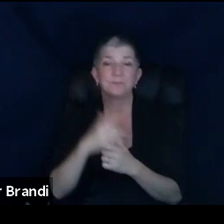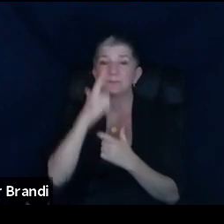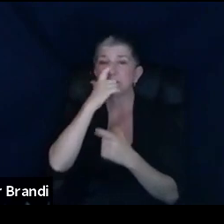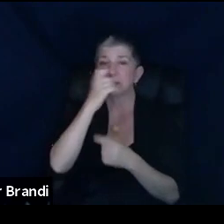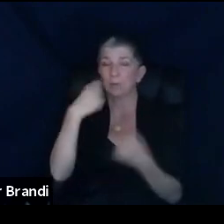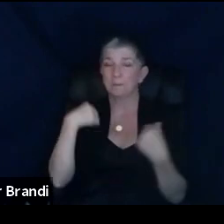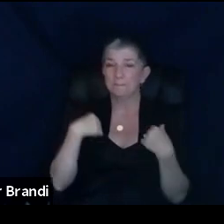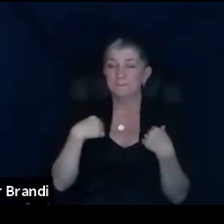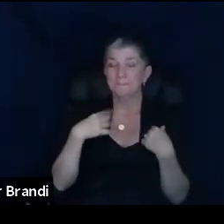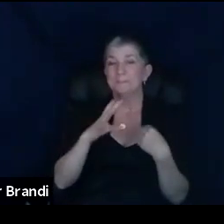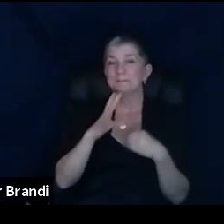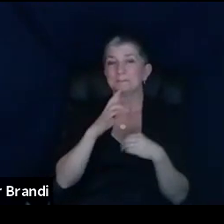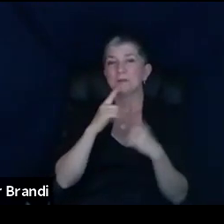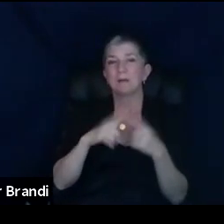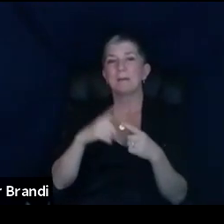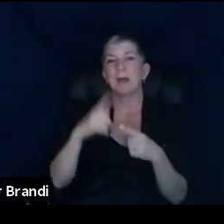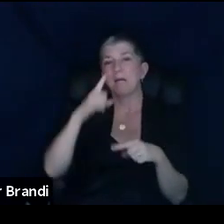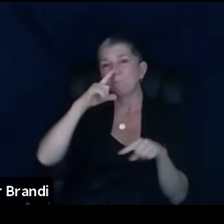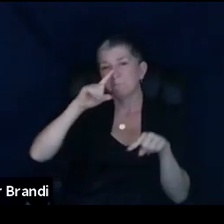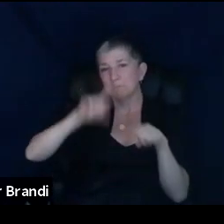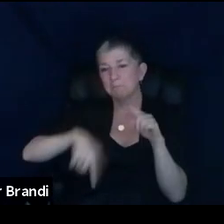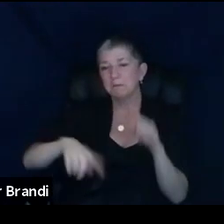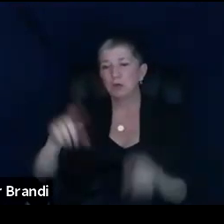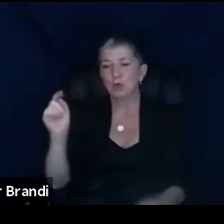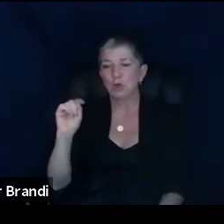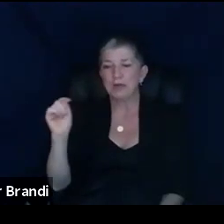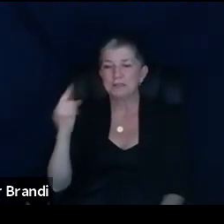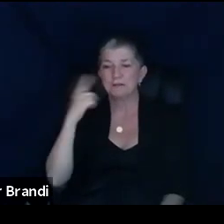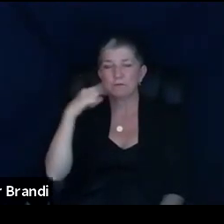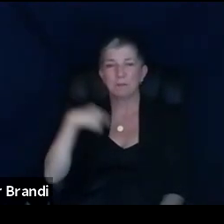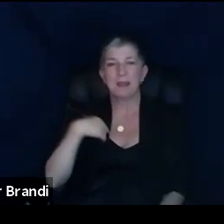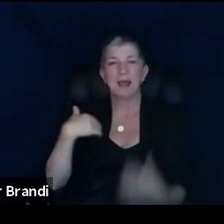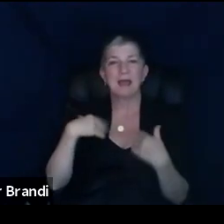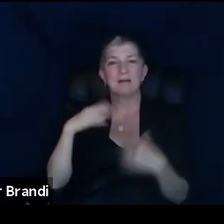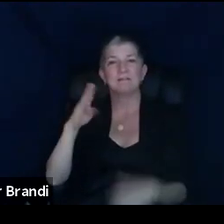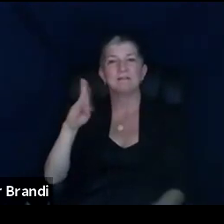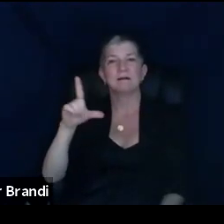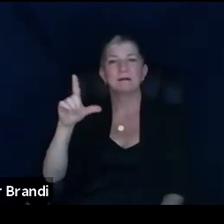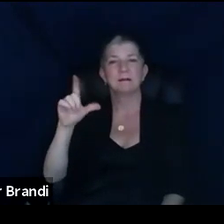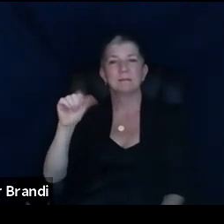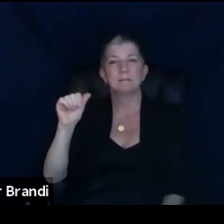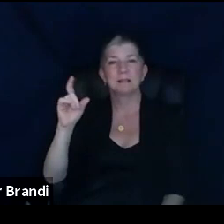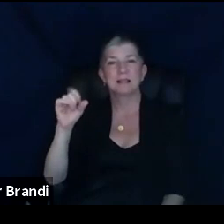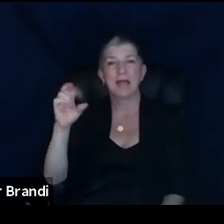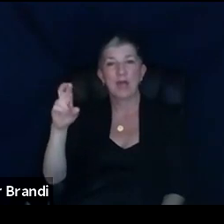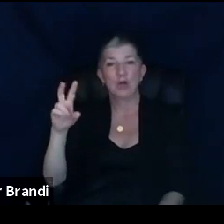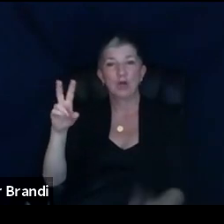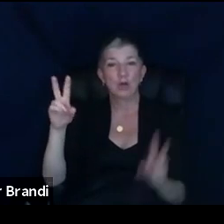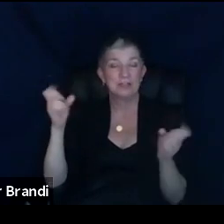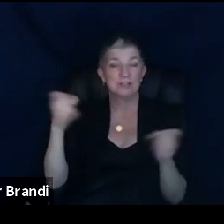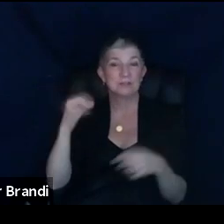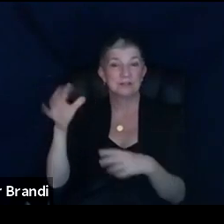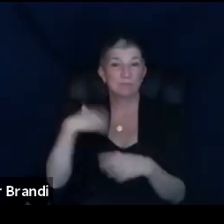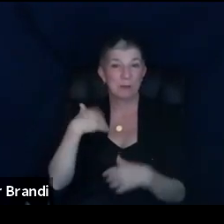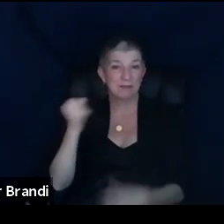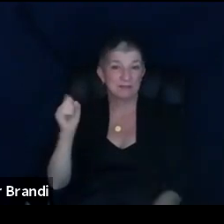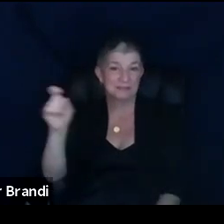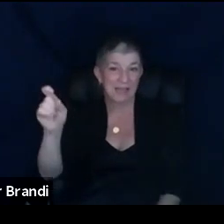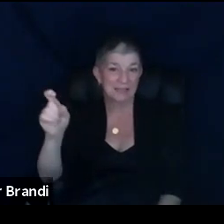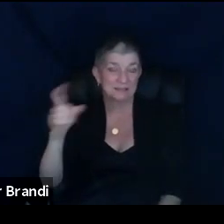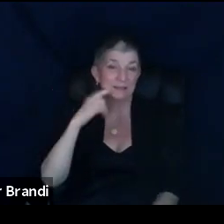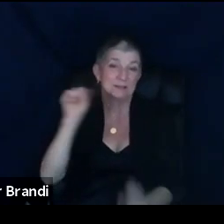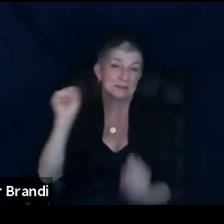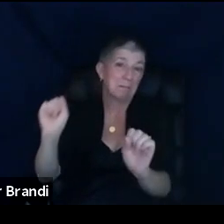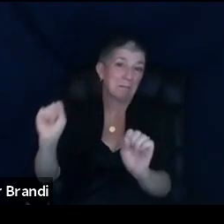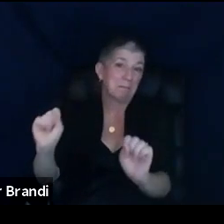when we were talking about urination, for me, I have bladder issues. So if I have sex with someone, it's a